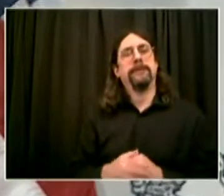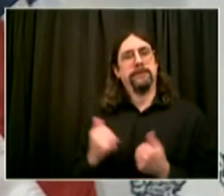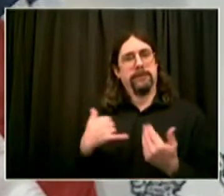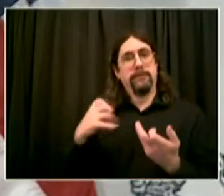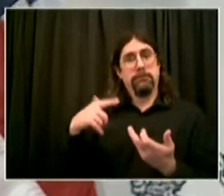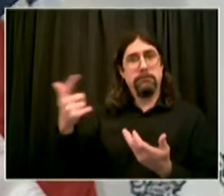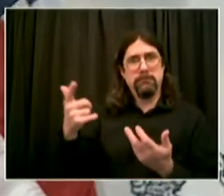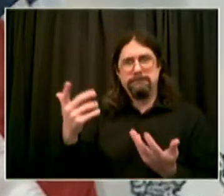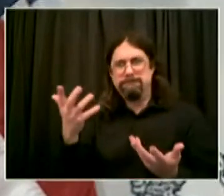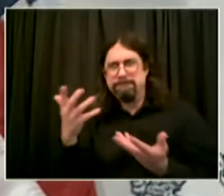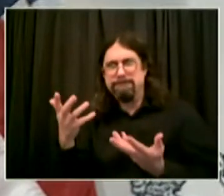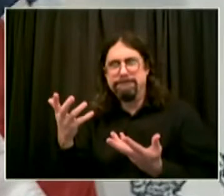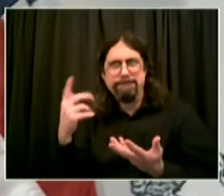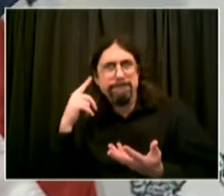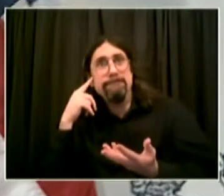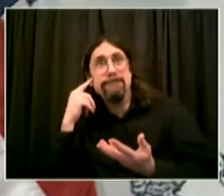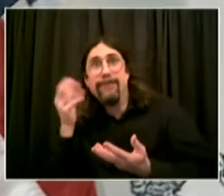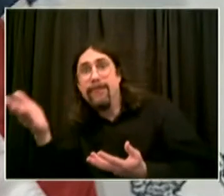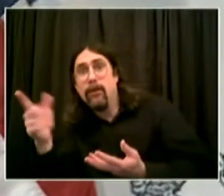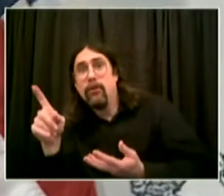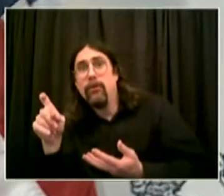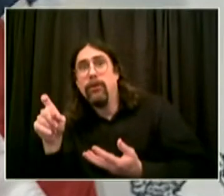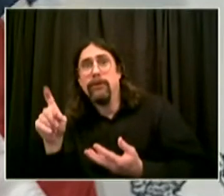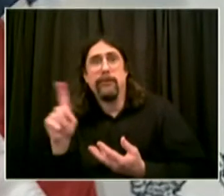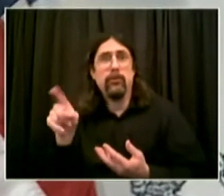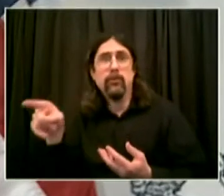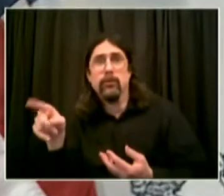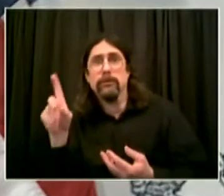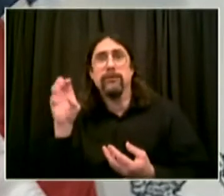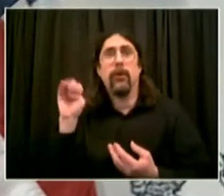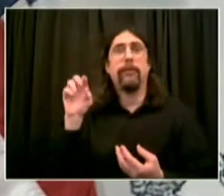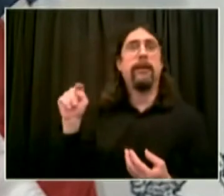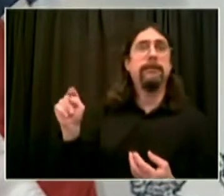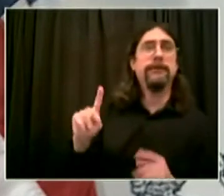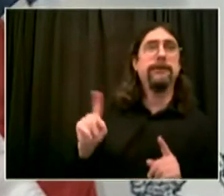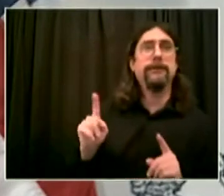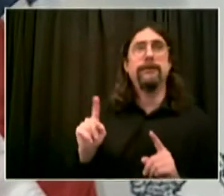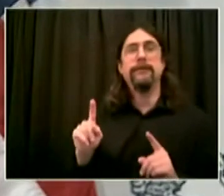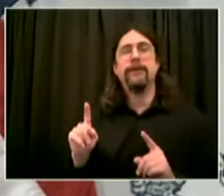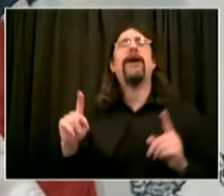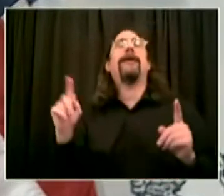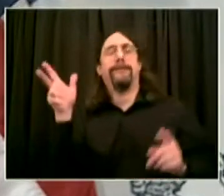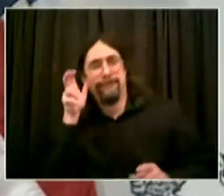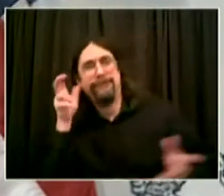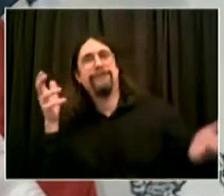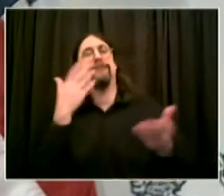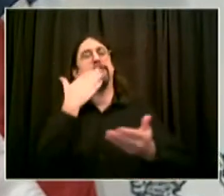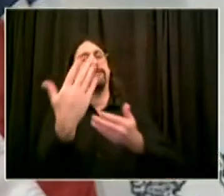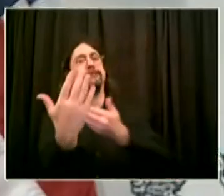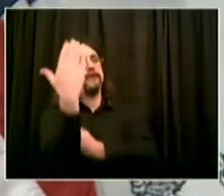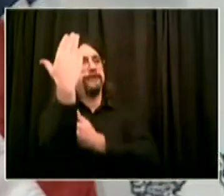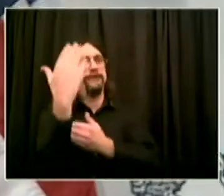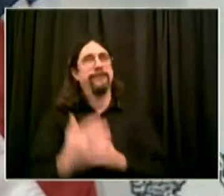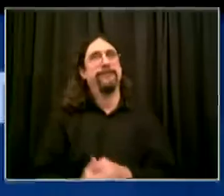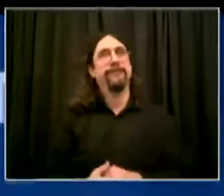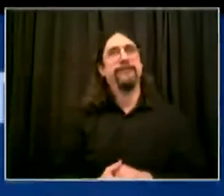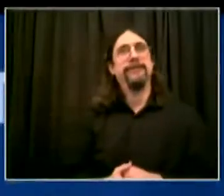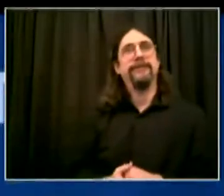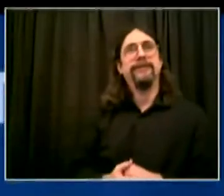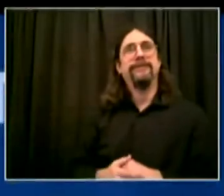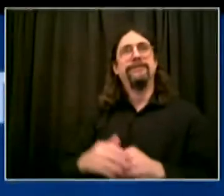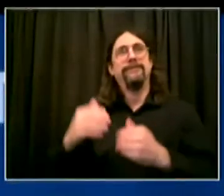who may be on mute. Good morning, Mr. Mayor, and thank you. And thank you for everyone on the call. Mr.